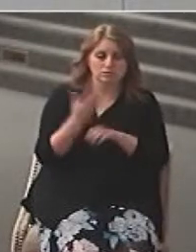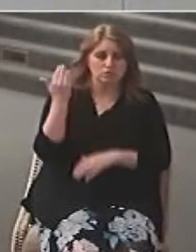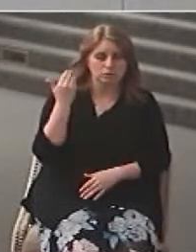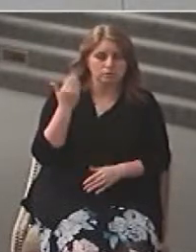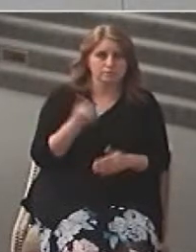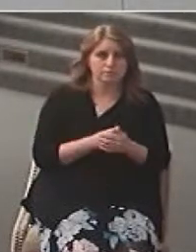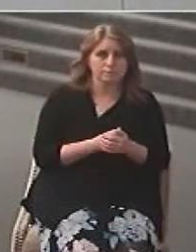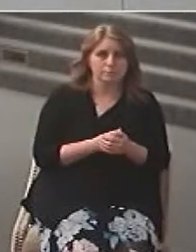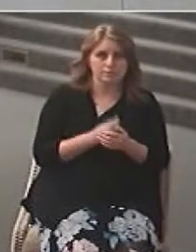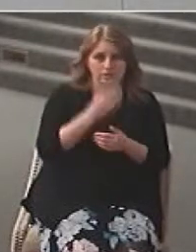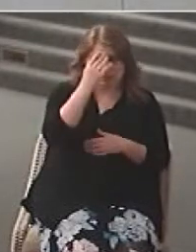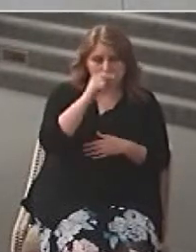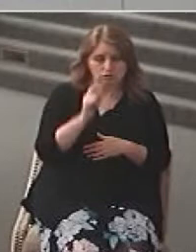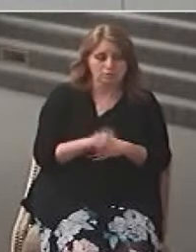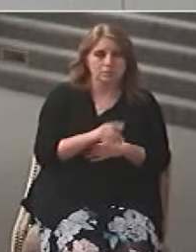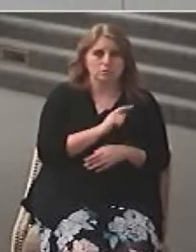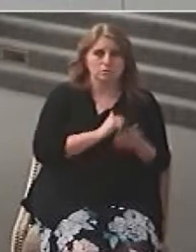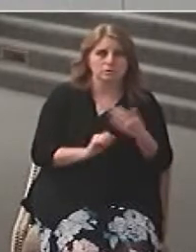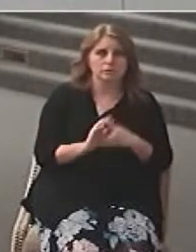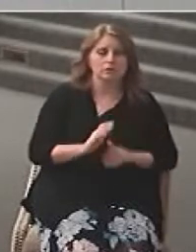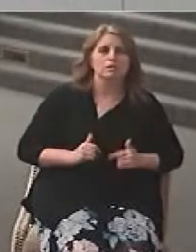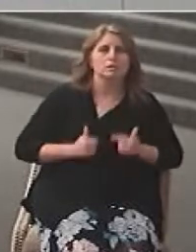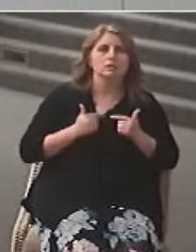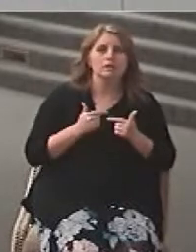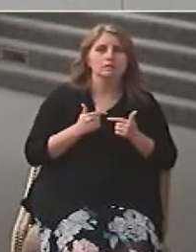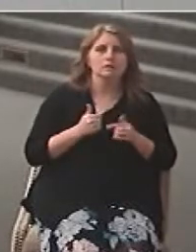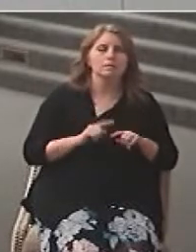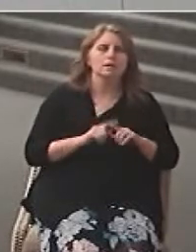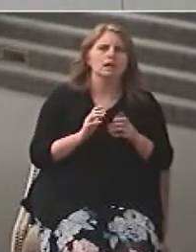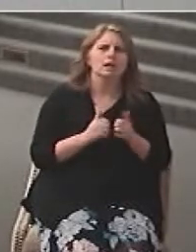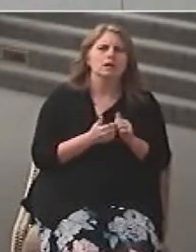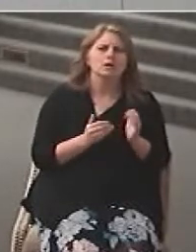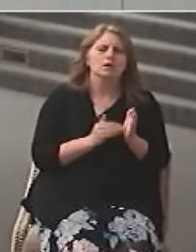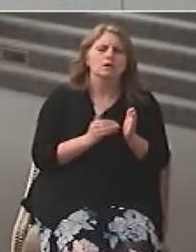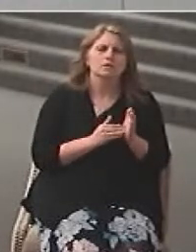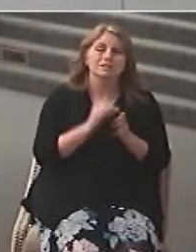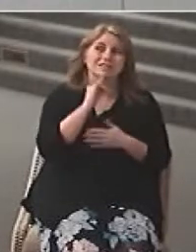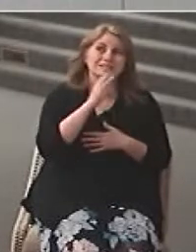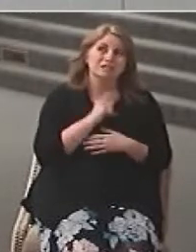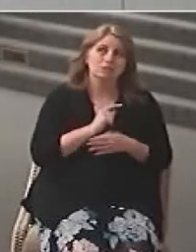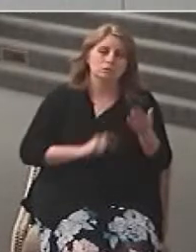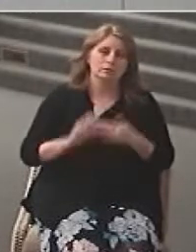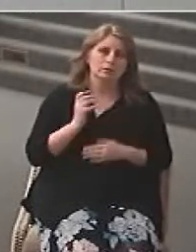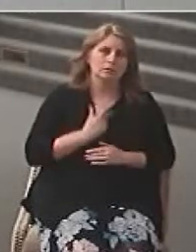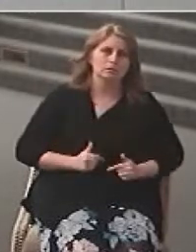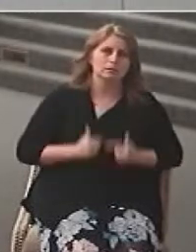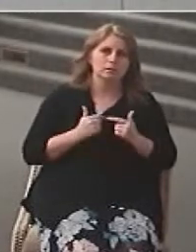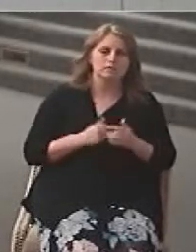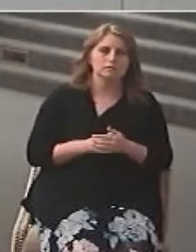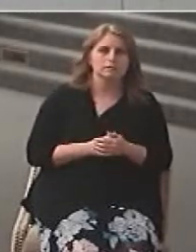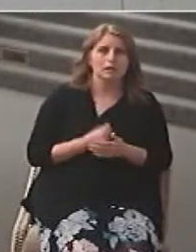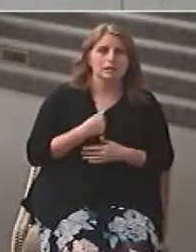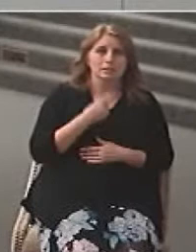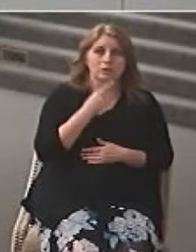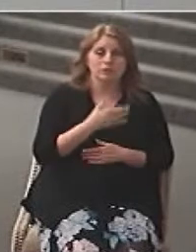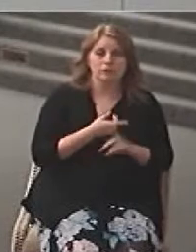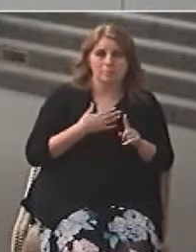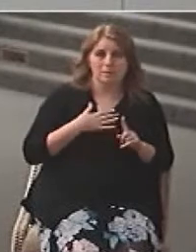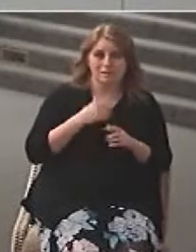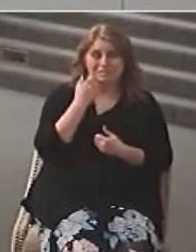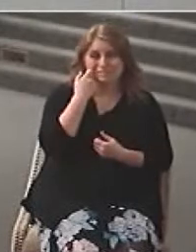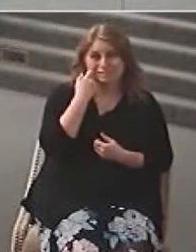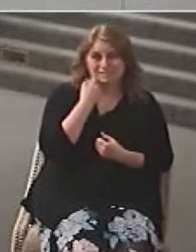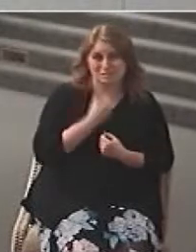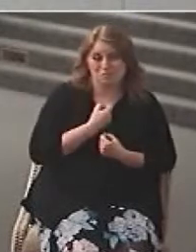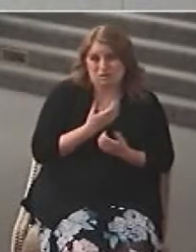And He ought to be the Lord of our life. But how often is He the Lord of our life? Listen, I'll tell you from my experience, I don't know